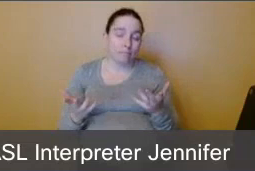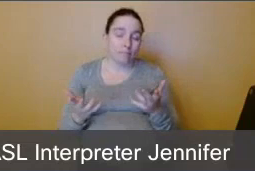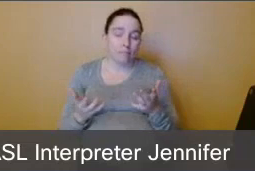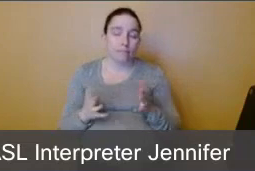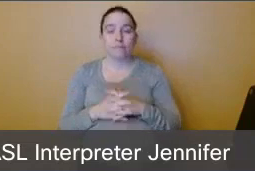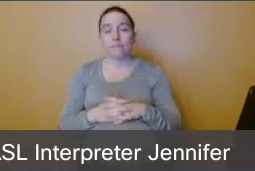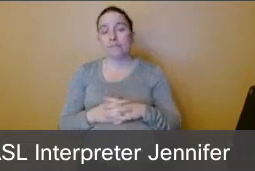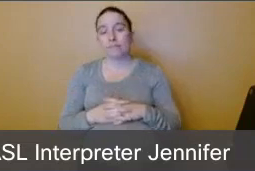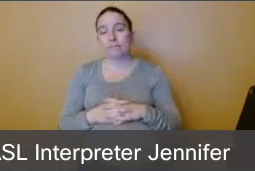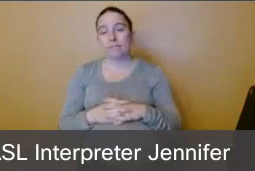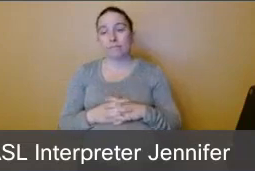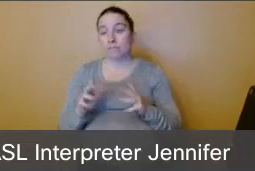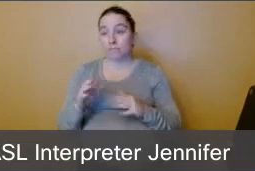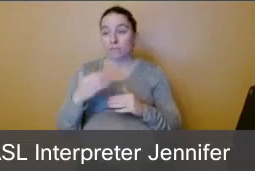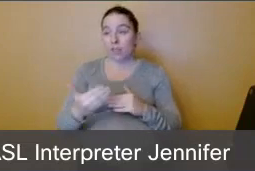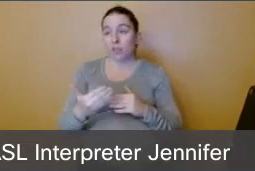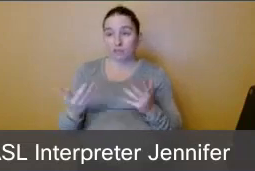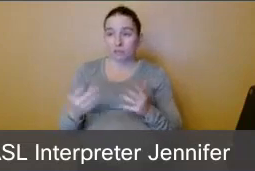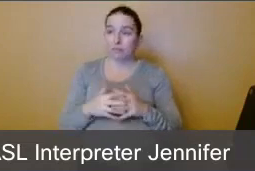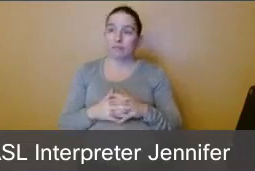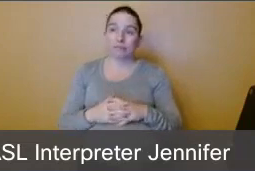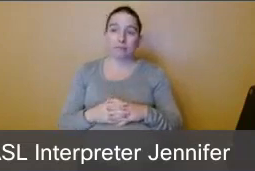Okay, next slide.